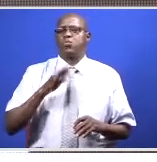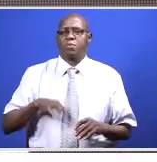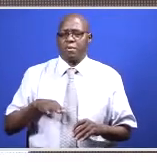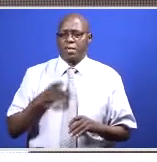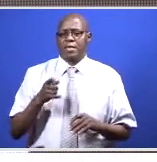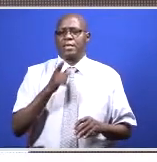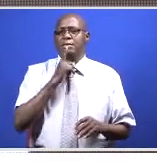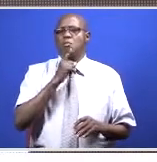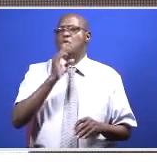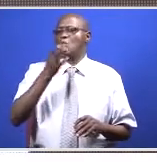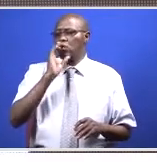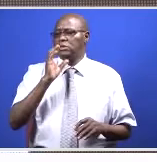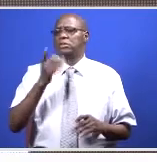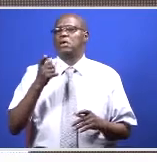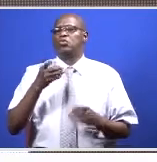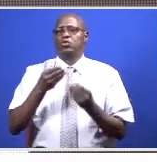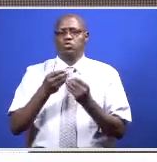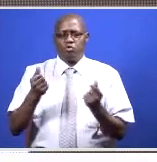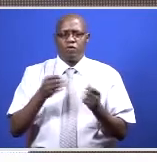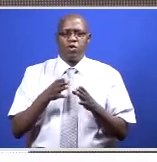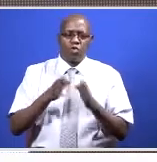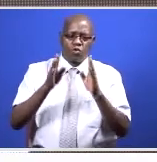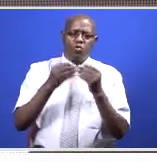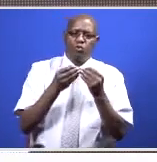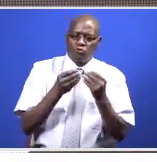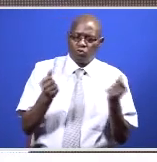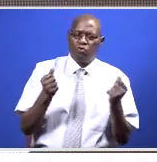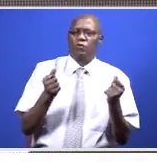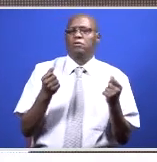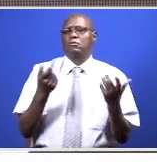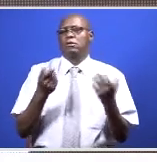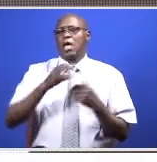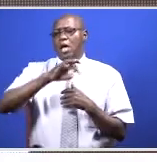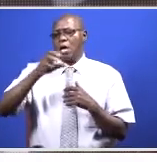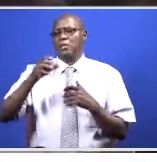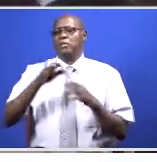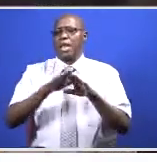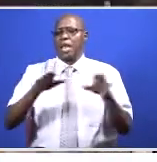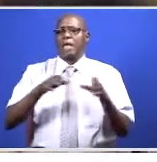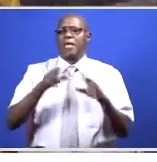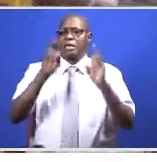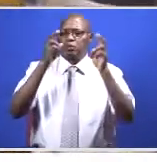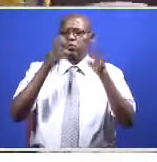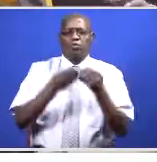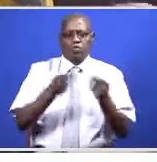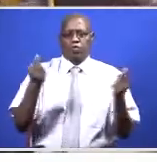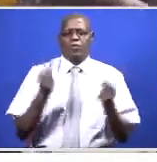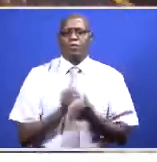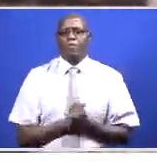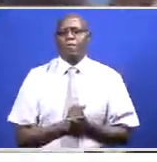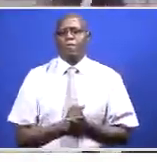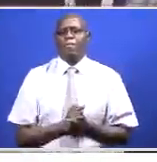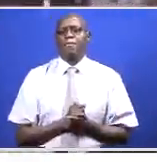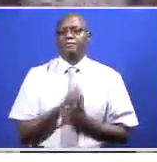scarcity problems, build roads, and solve the country's and the county's land issues. The Kenya